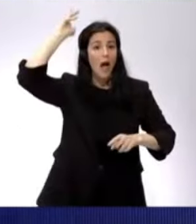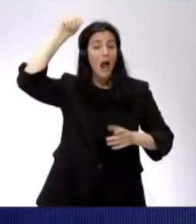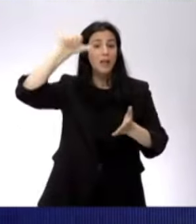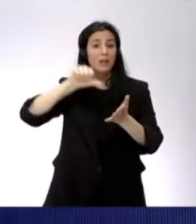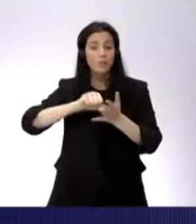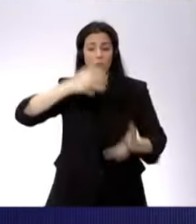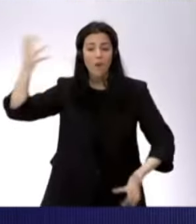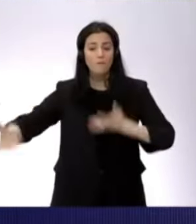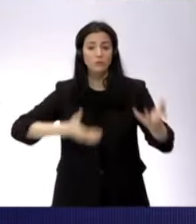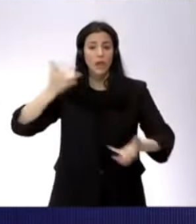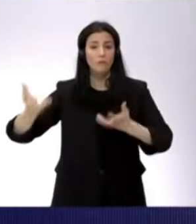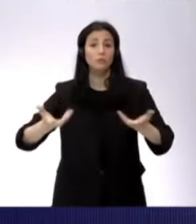at its best. Thank you. Thank